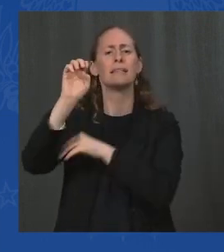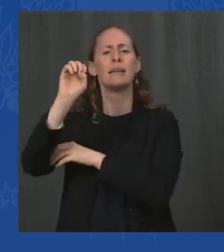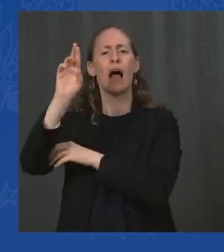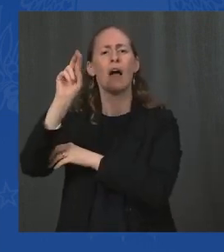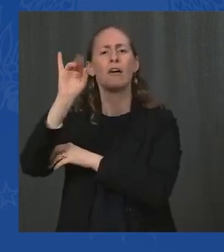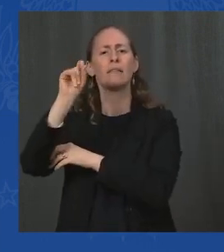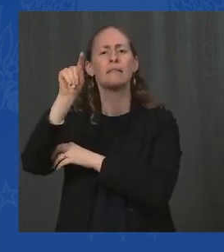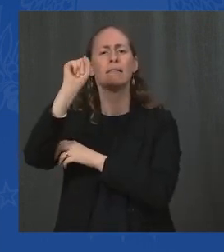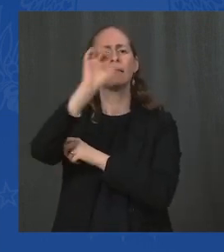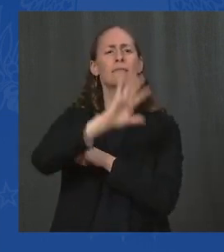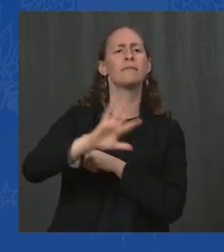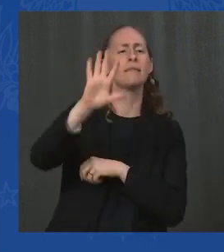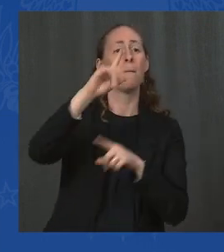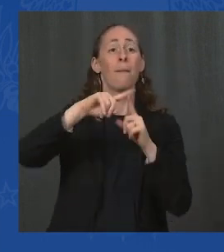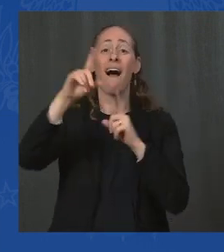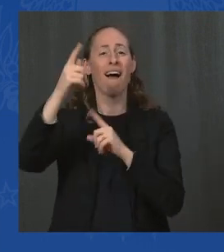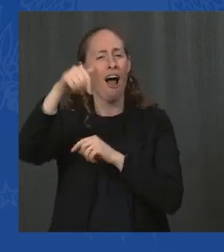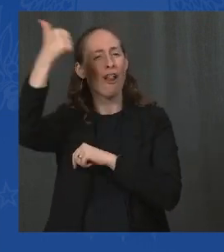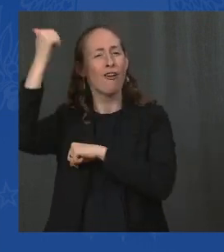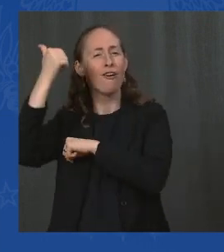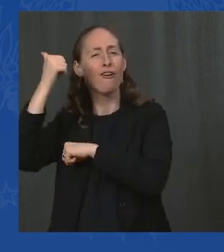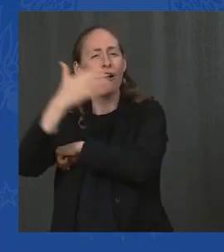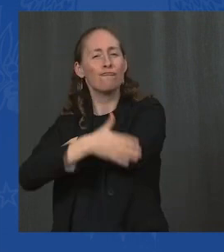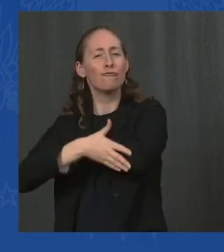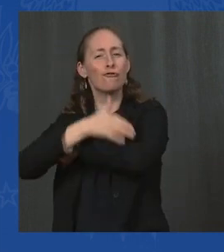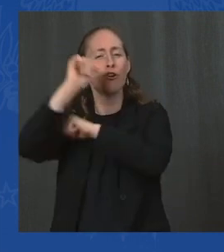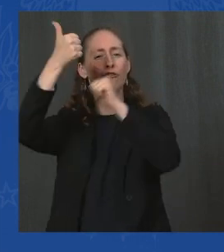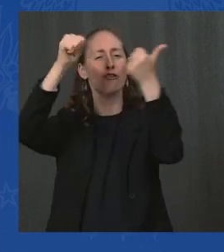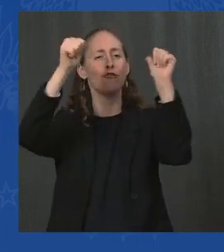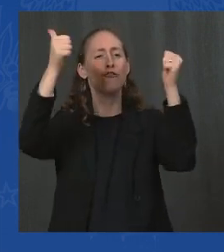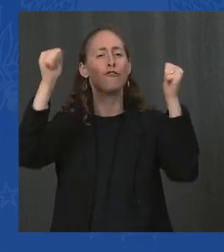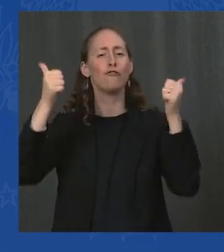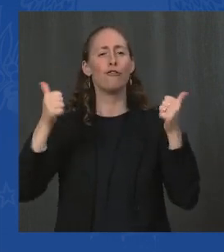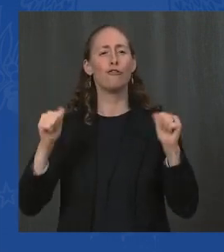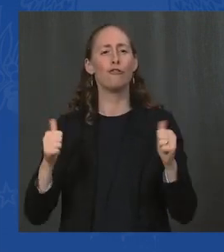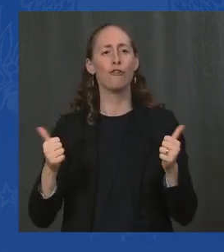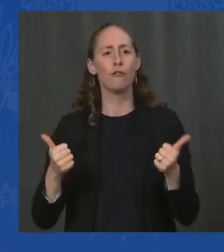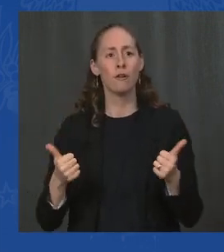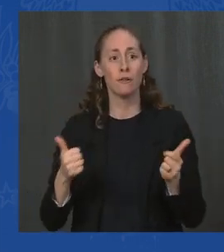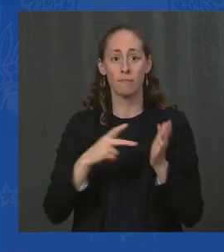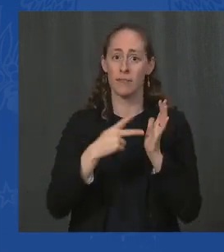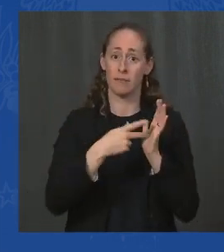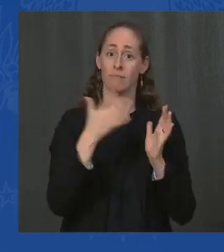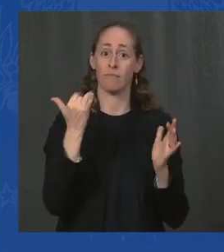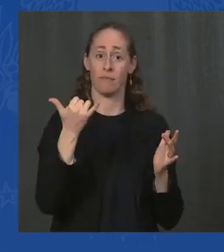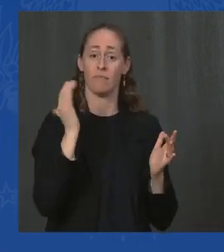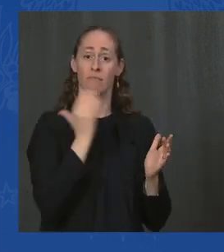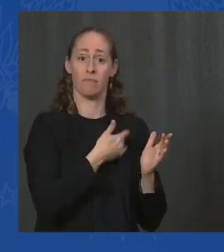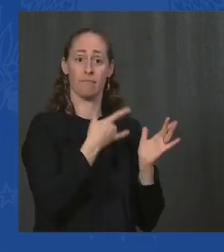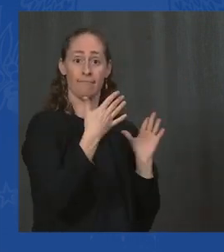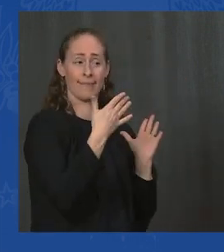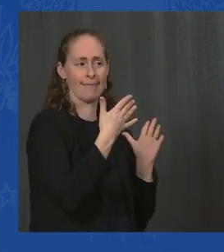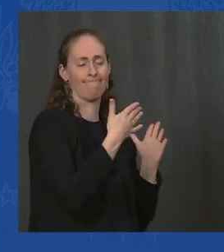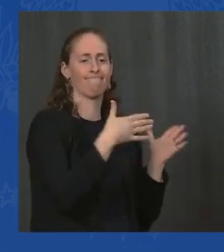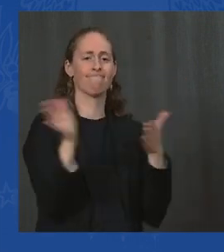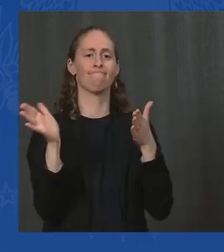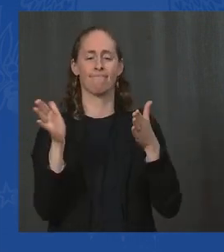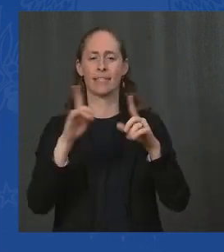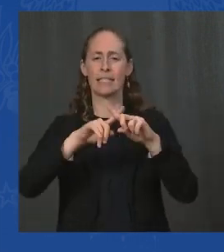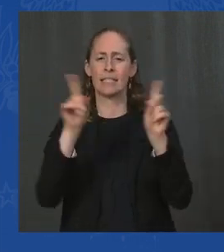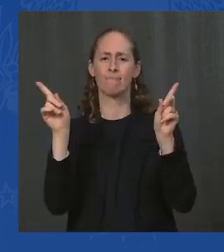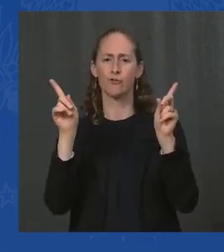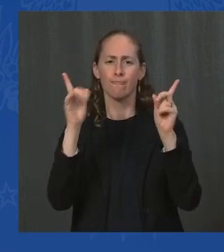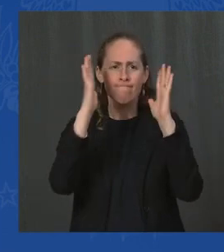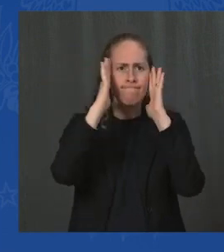countries. Our strategy has to change too. We will maintain the fight against terrorism in